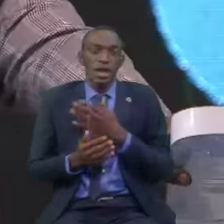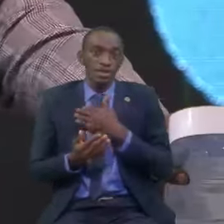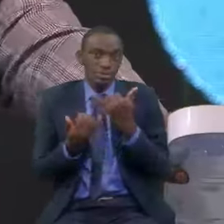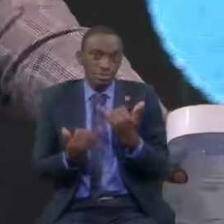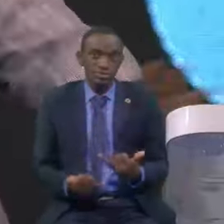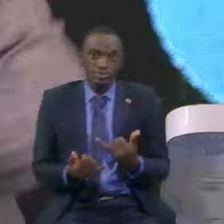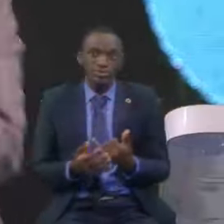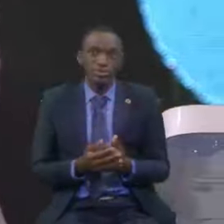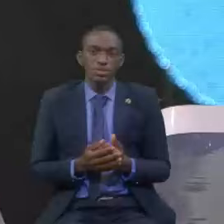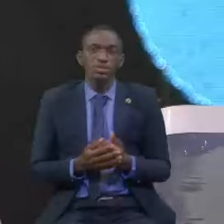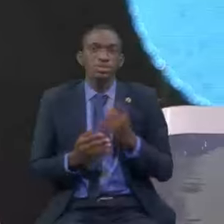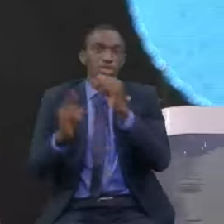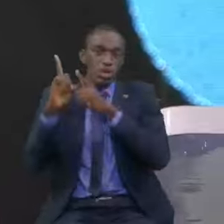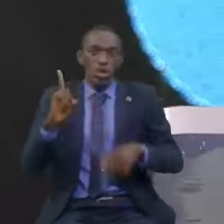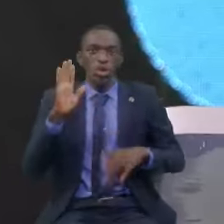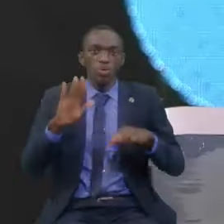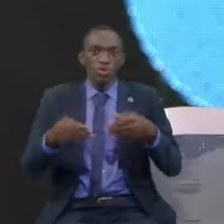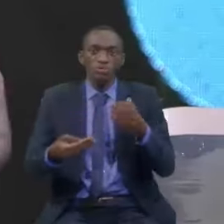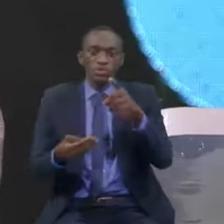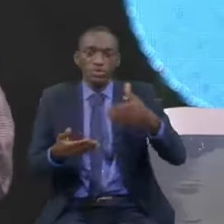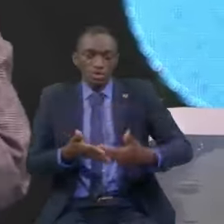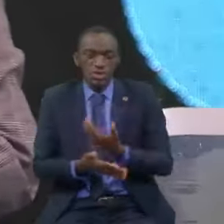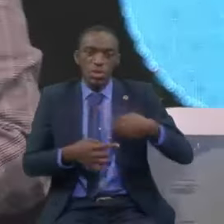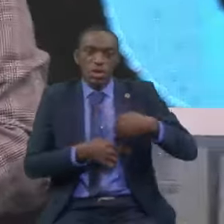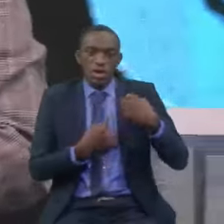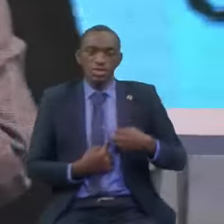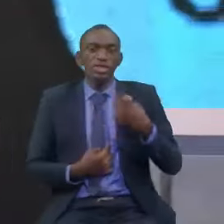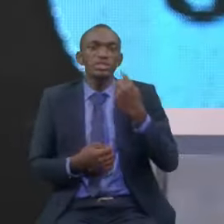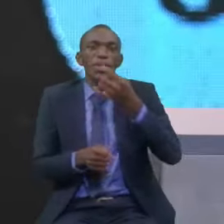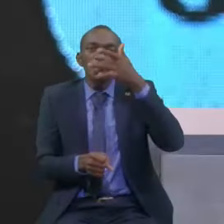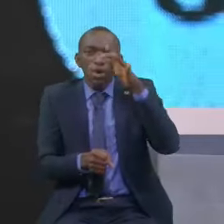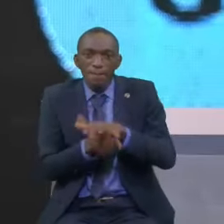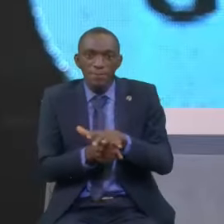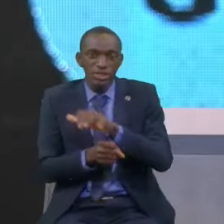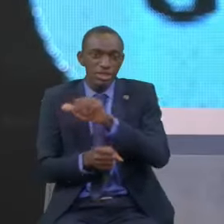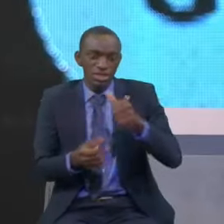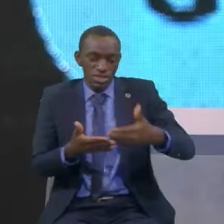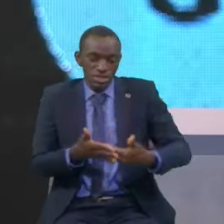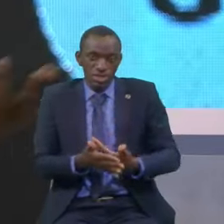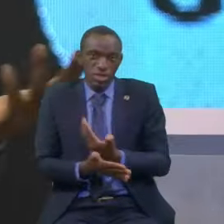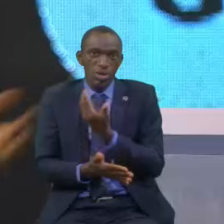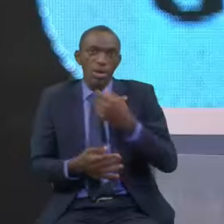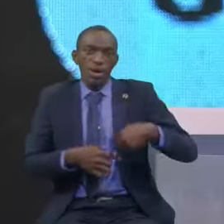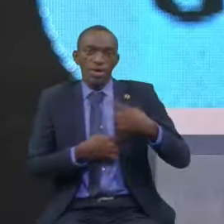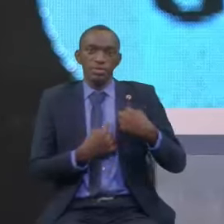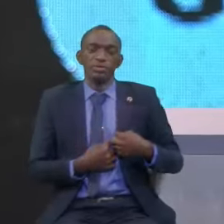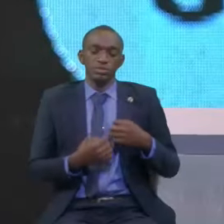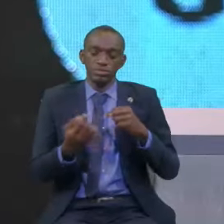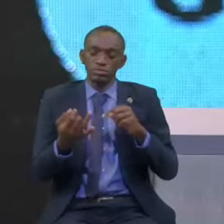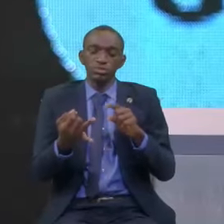heart. The promise of a new heart. Number two, the